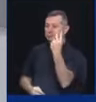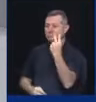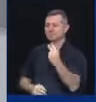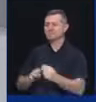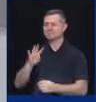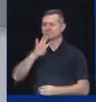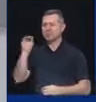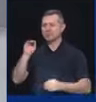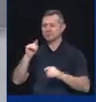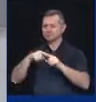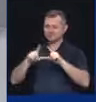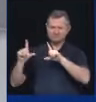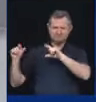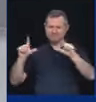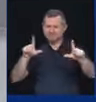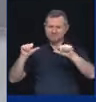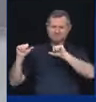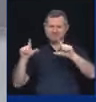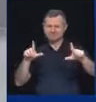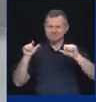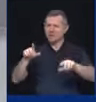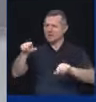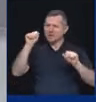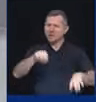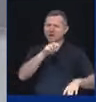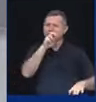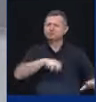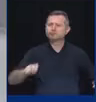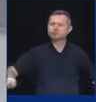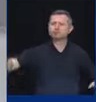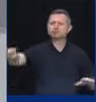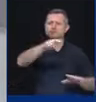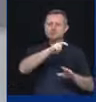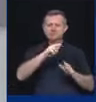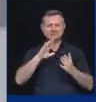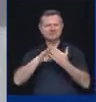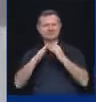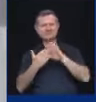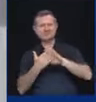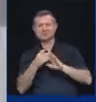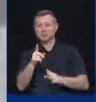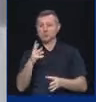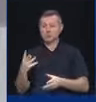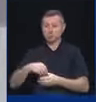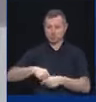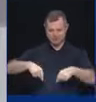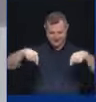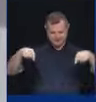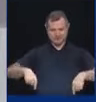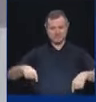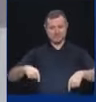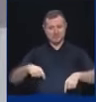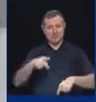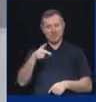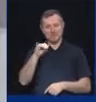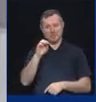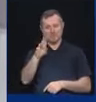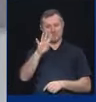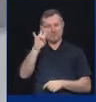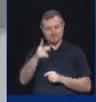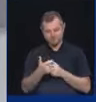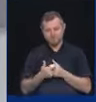boroughs. We'll have outdoors theaters across the city, including right here on Pier 76, screening free to the